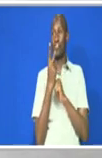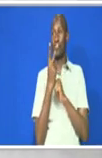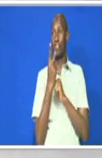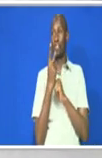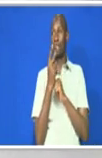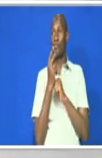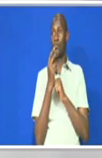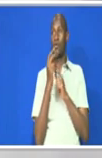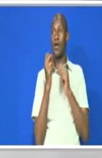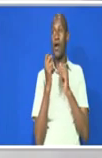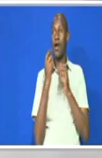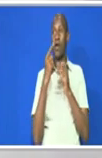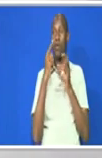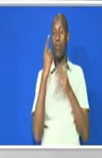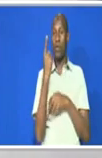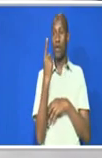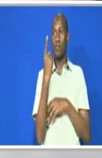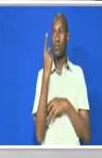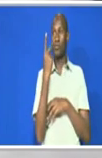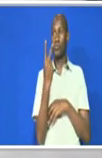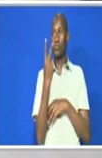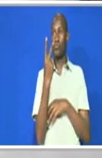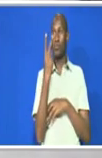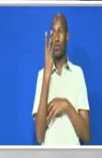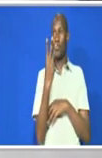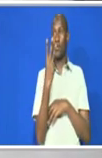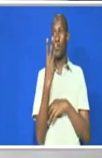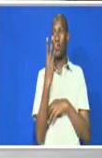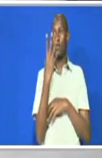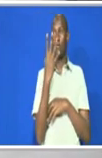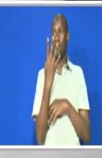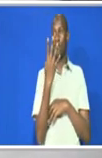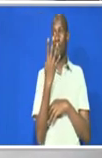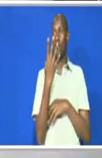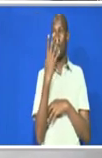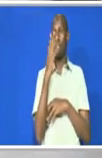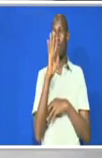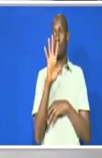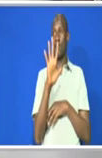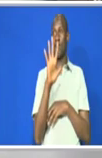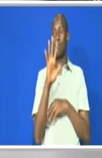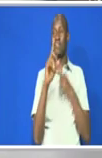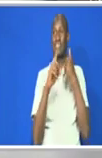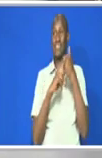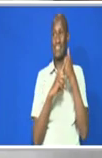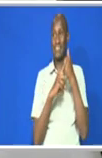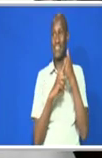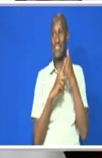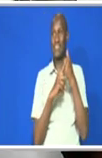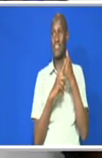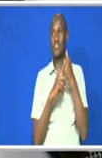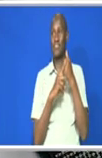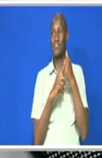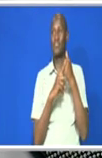Let's count how many we've added. 1, 2, 3, 4, 5,